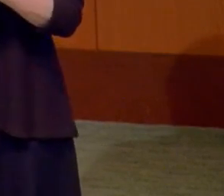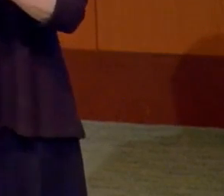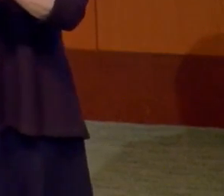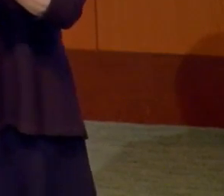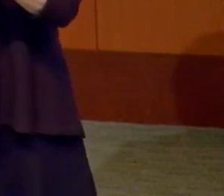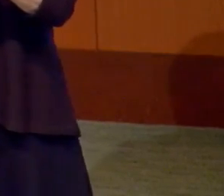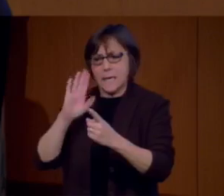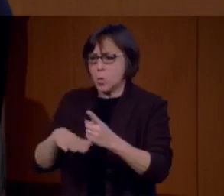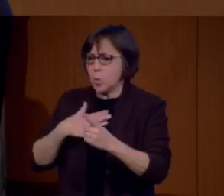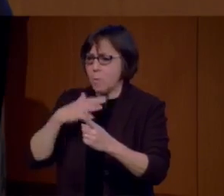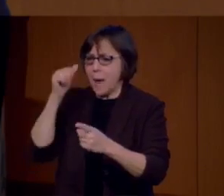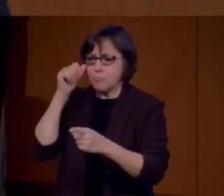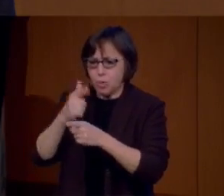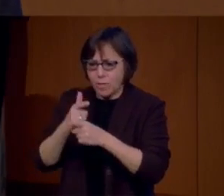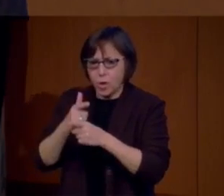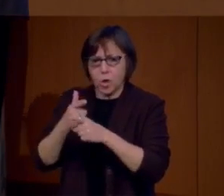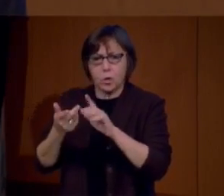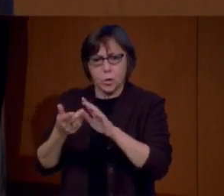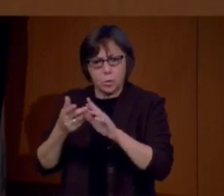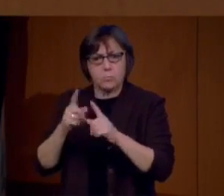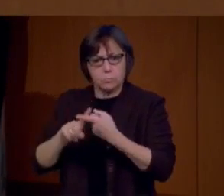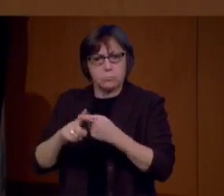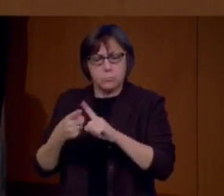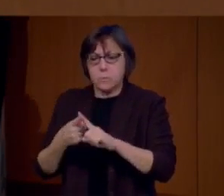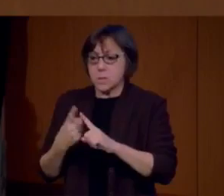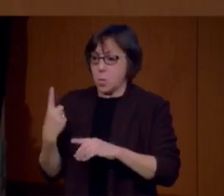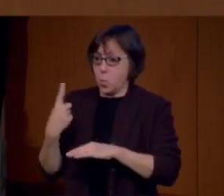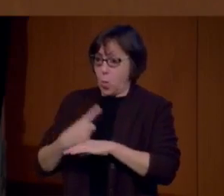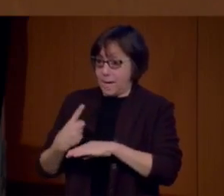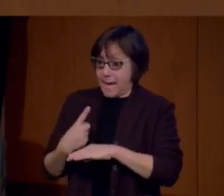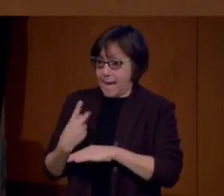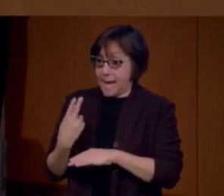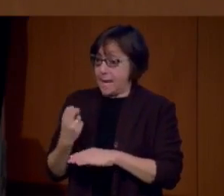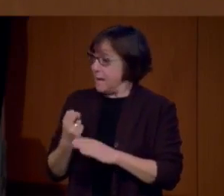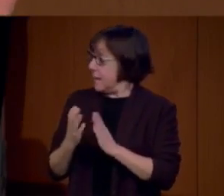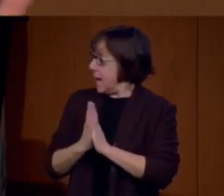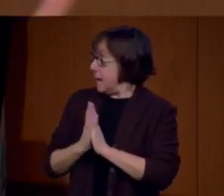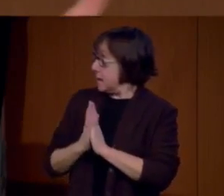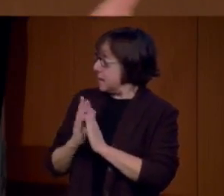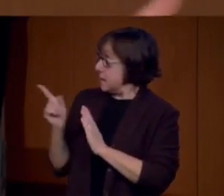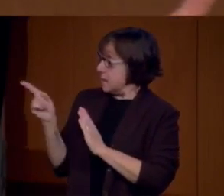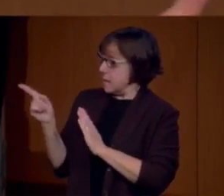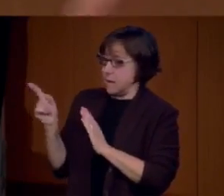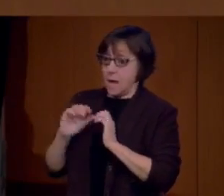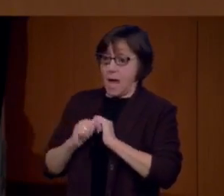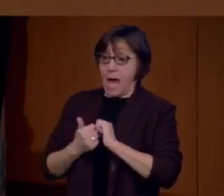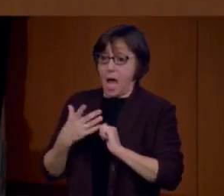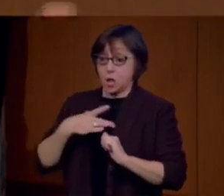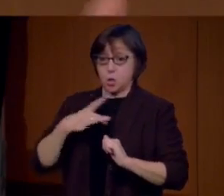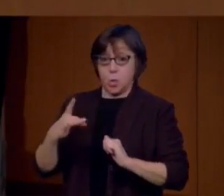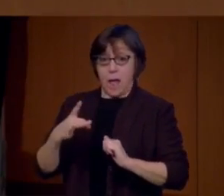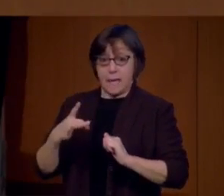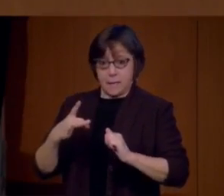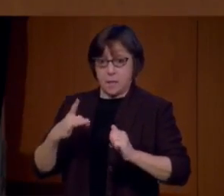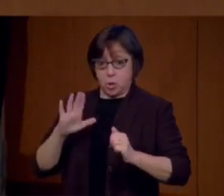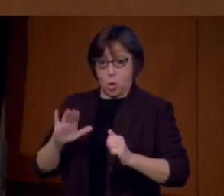Frank. And so one day, he asked Frank, how do you like your job? How do you like being a